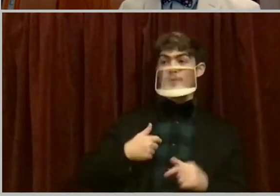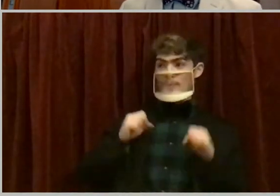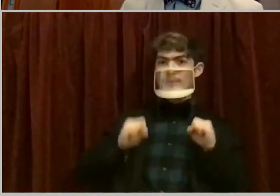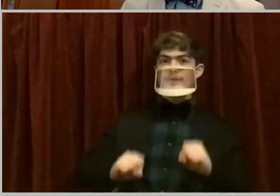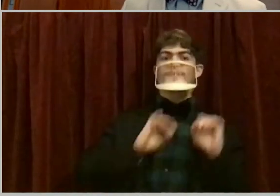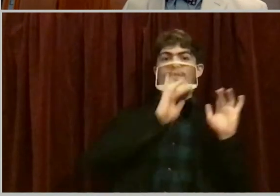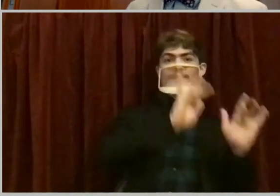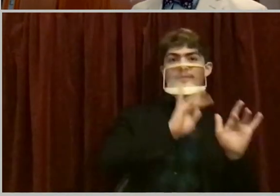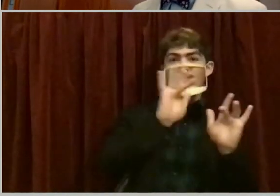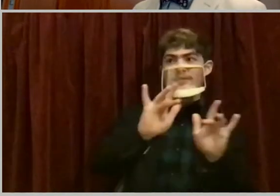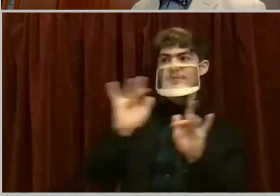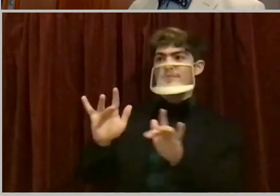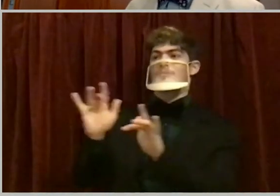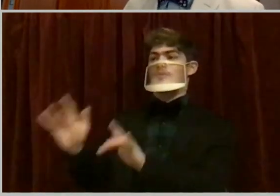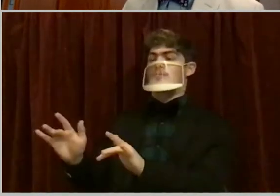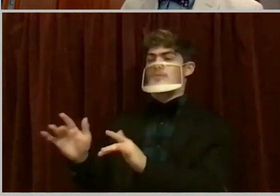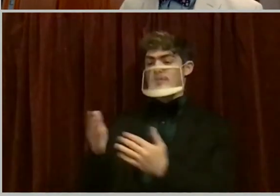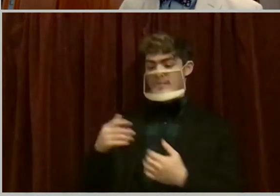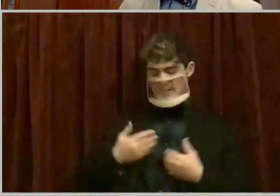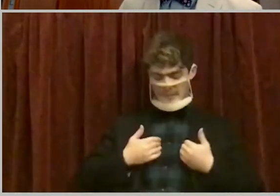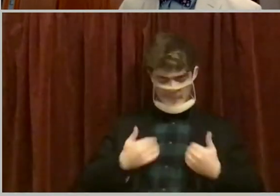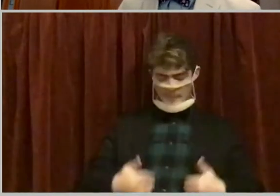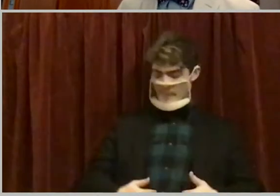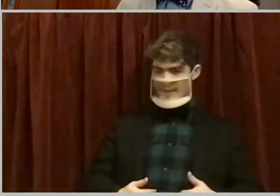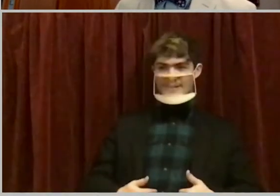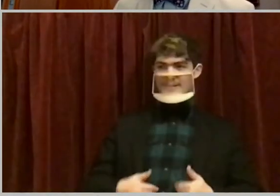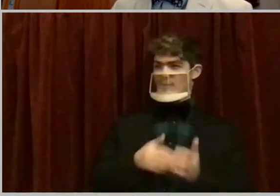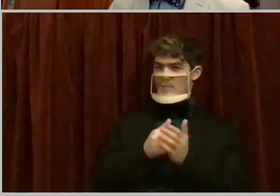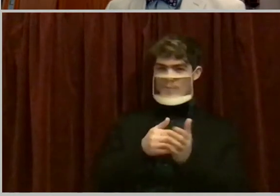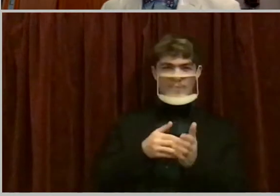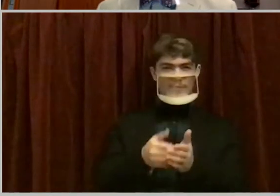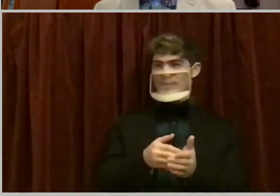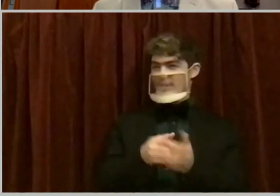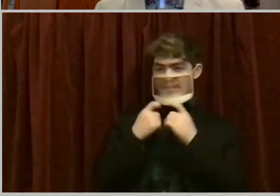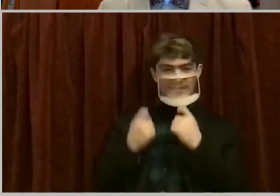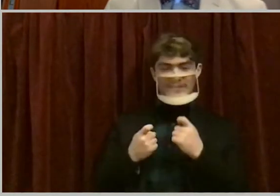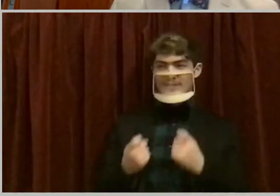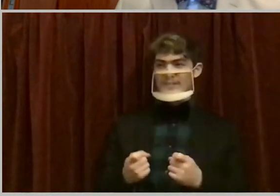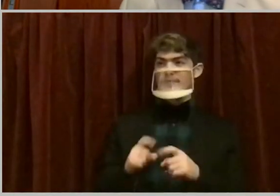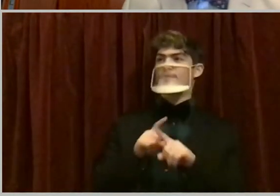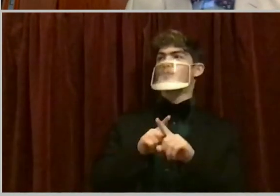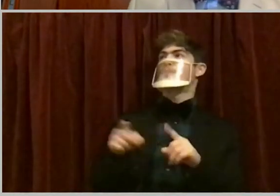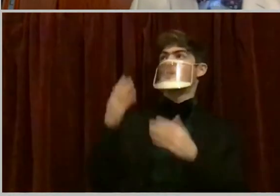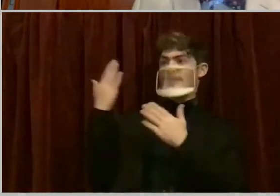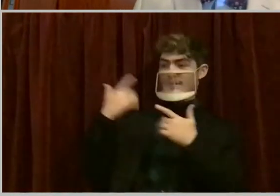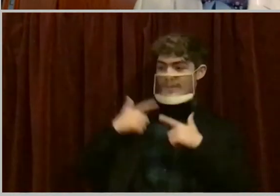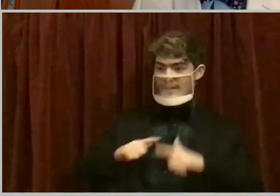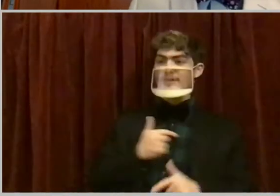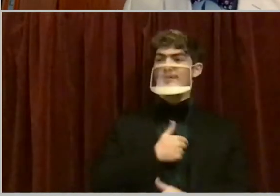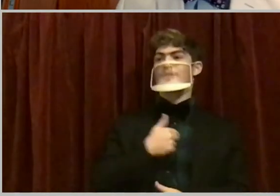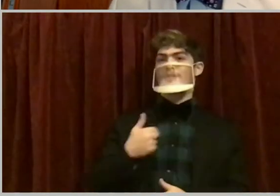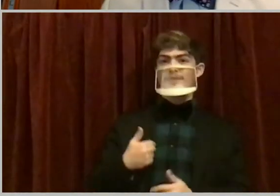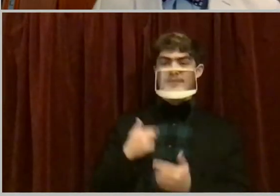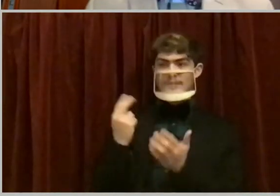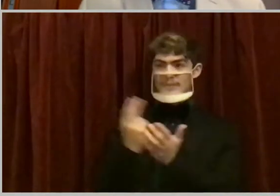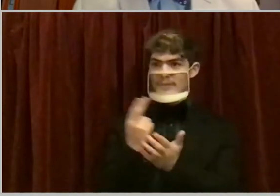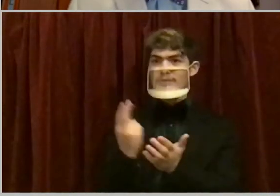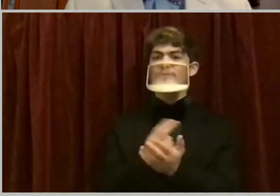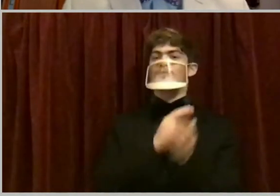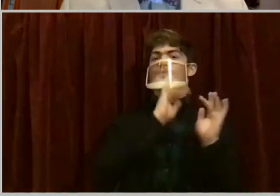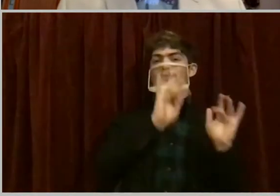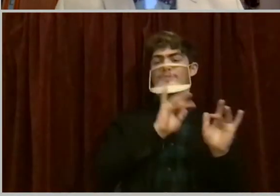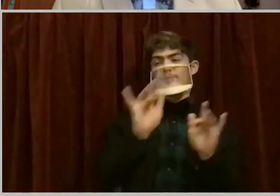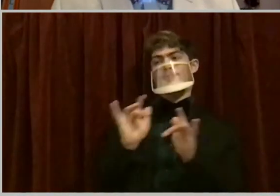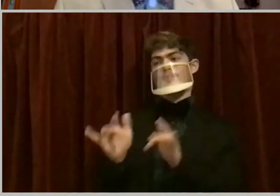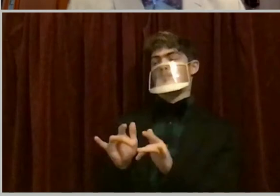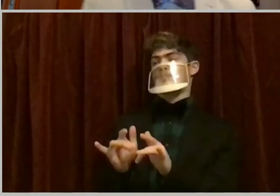vulnerable and sinful bodies. Isn't that an amazing thing? But that really is what Christmas is all about, isn't